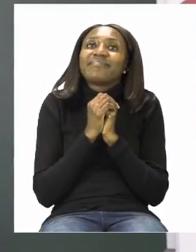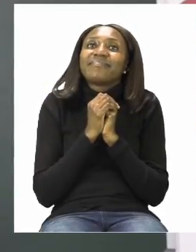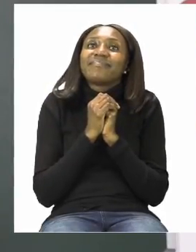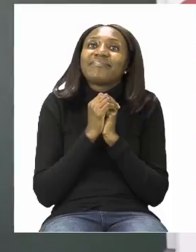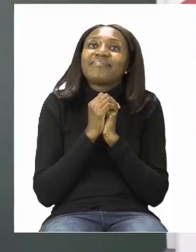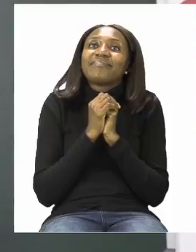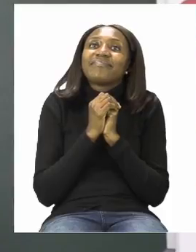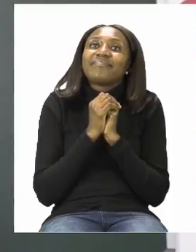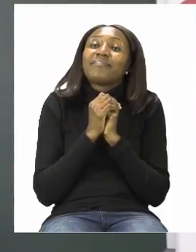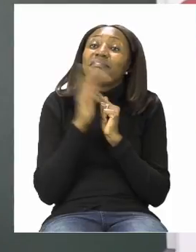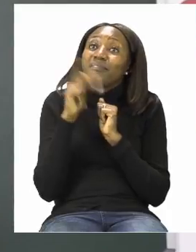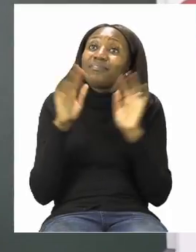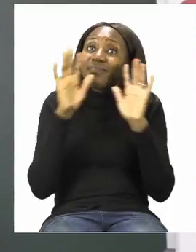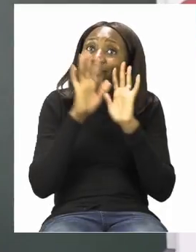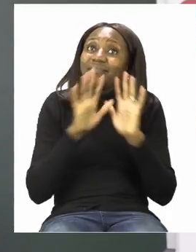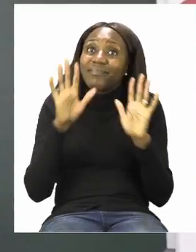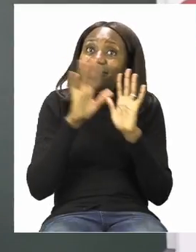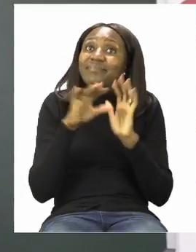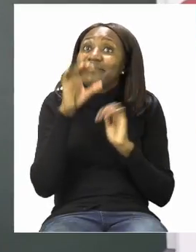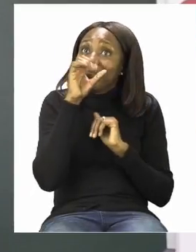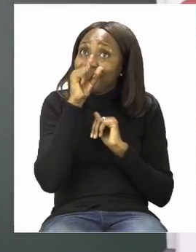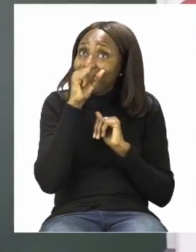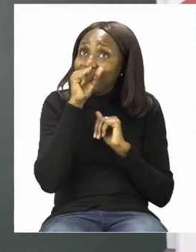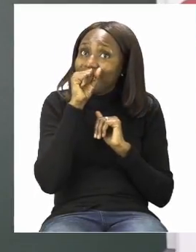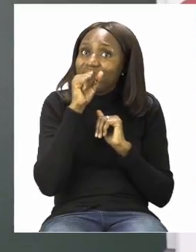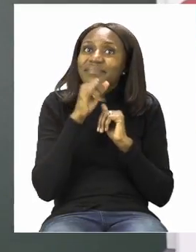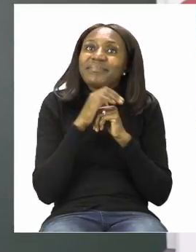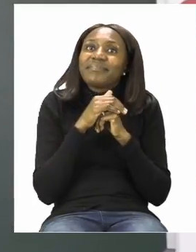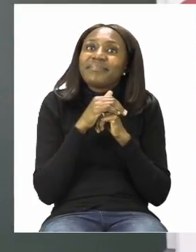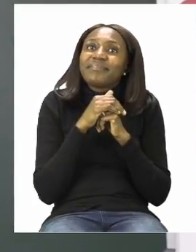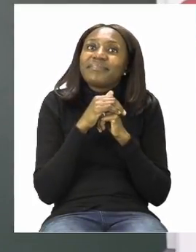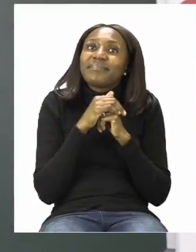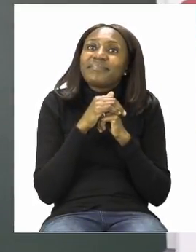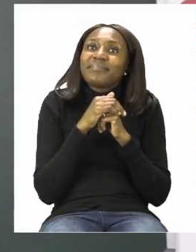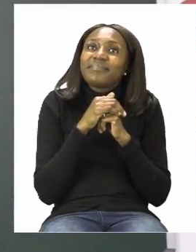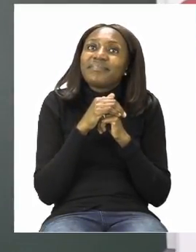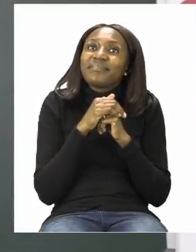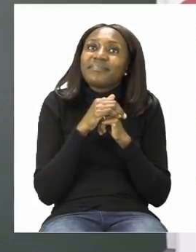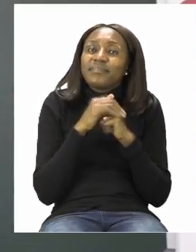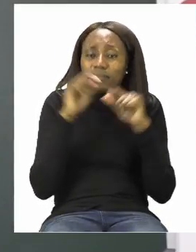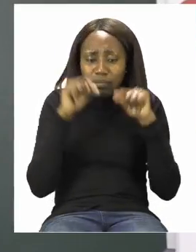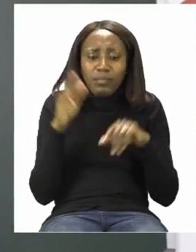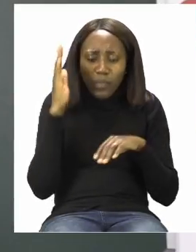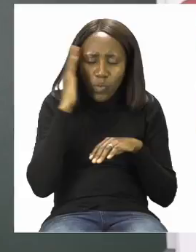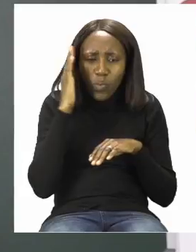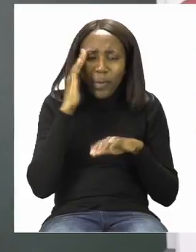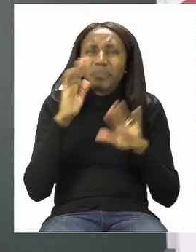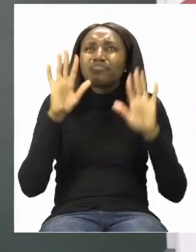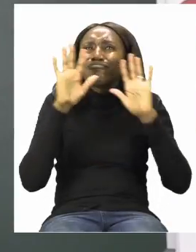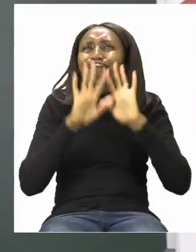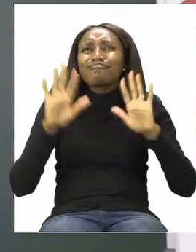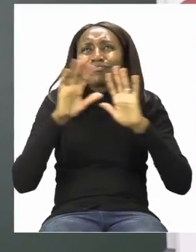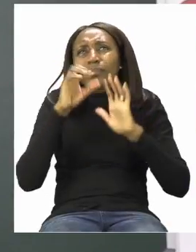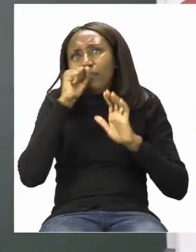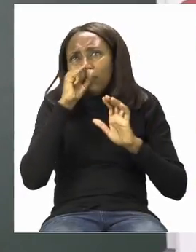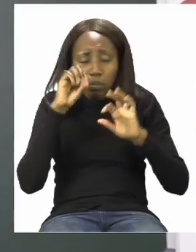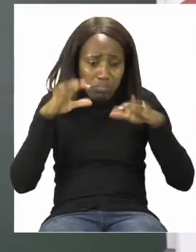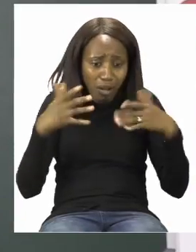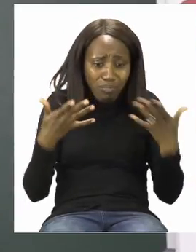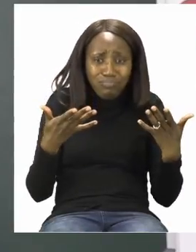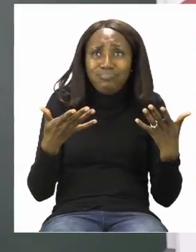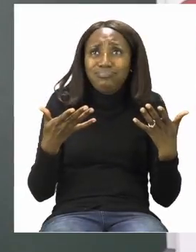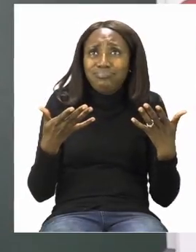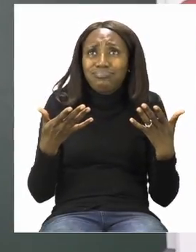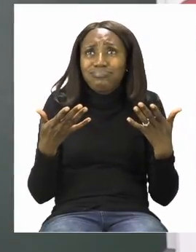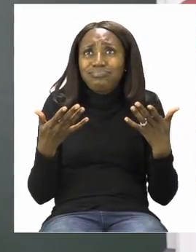is also orange. So now that we know what orange looks like and we have looked for